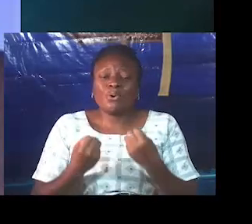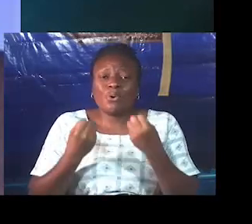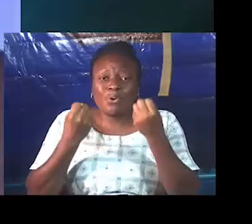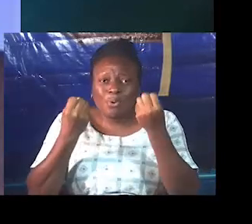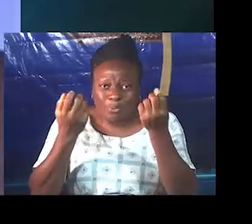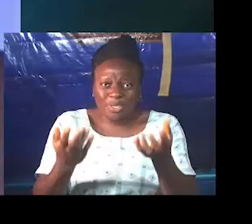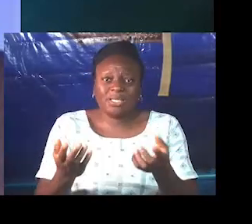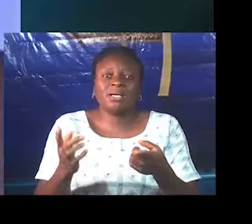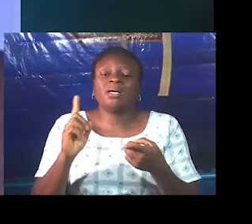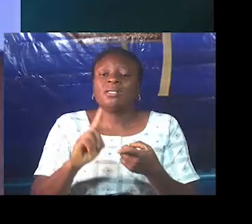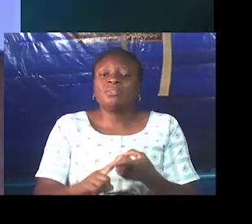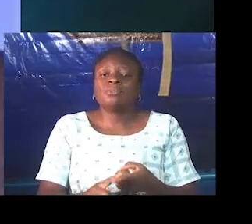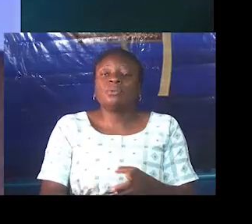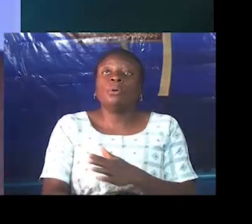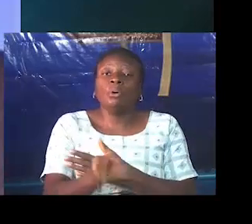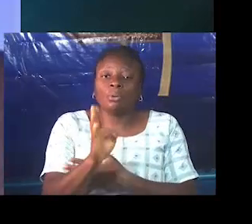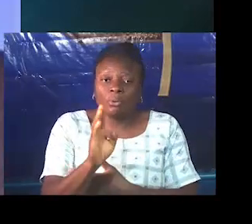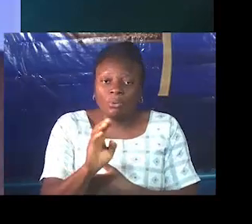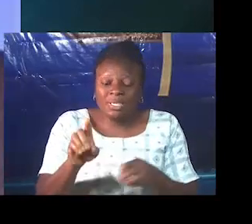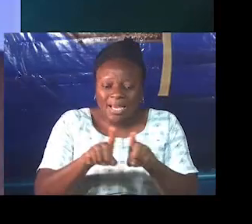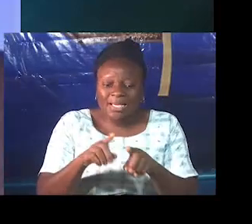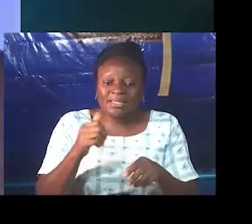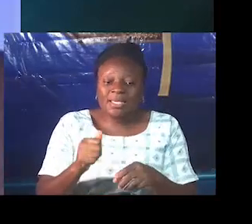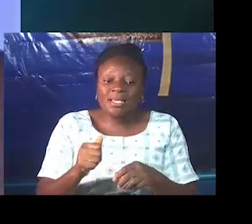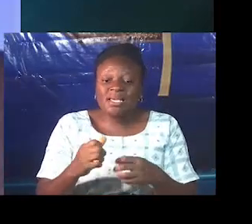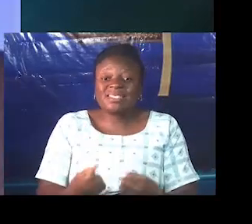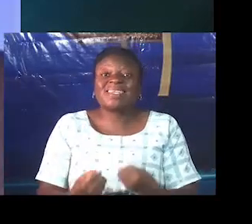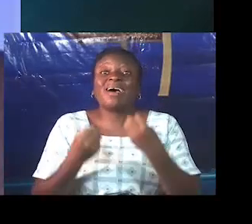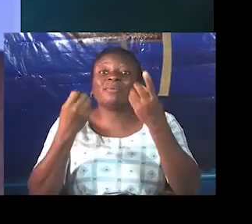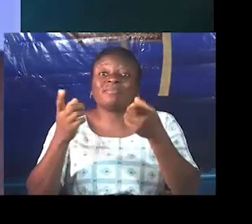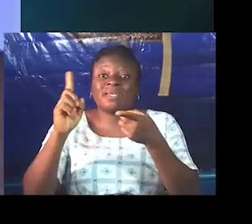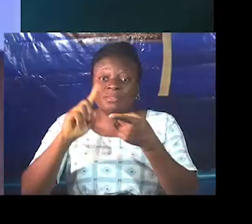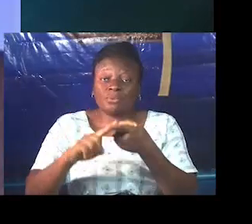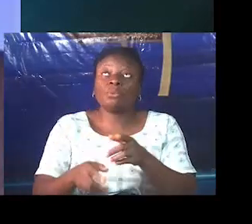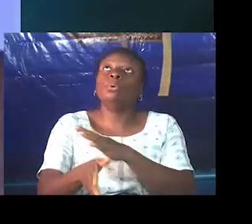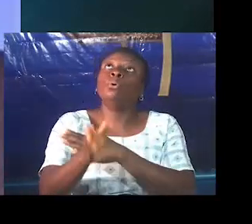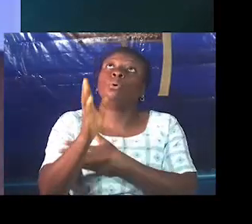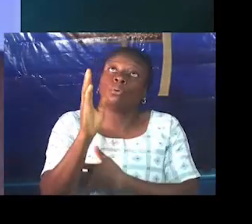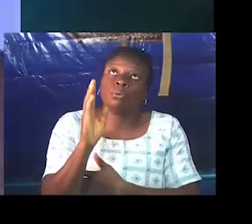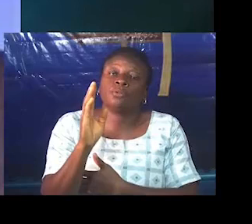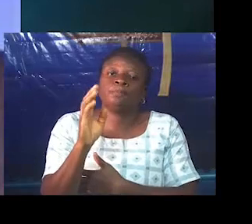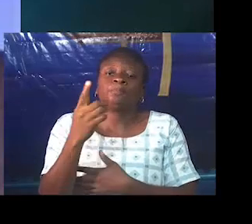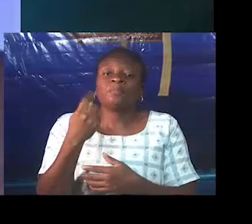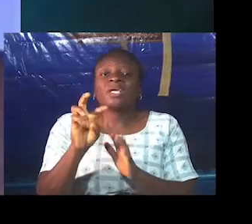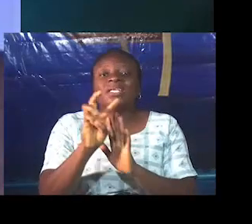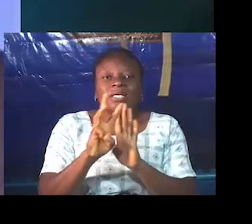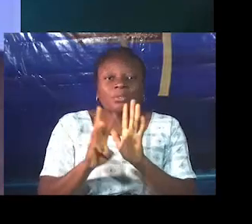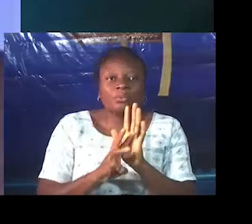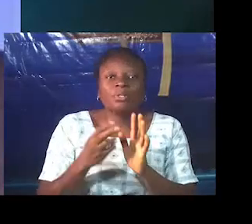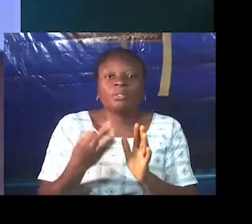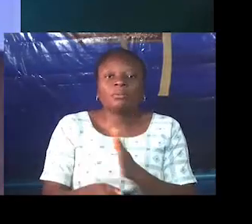living sacrifice, holy and acceptable unto God. the will of God will not come to